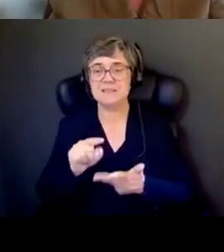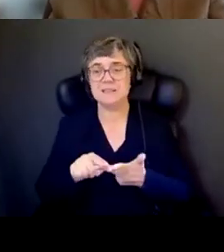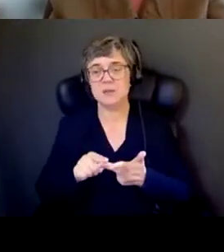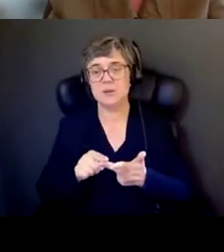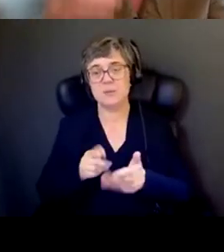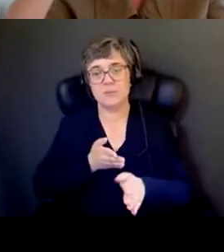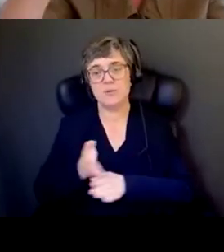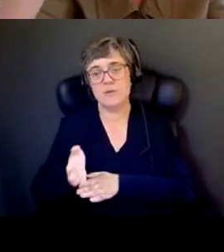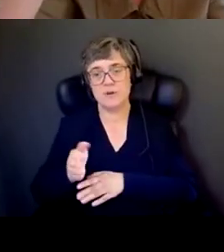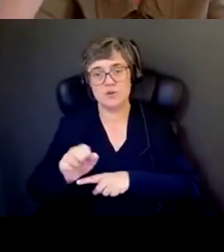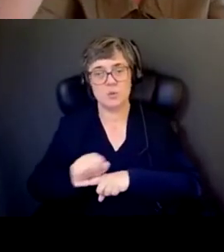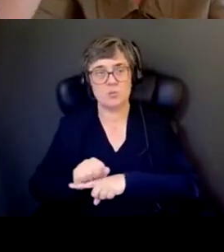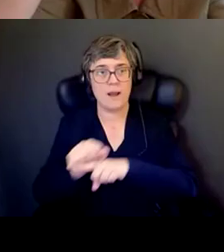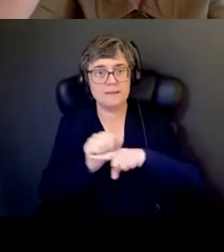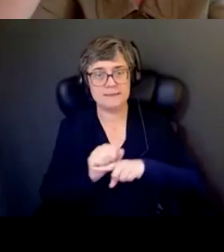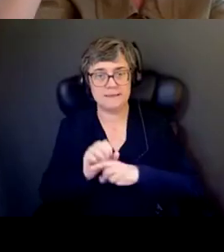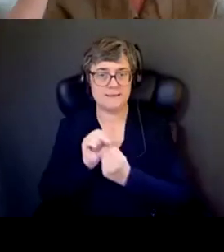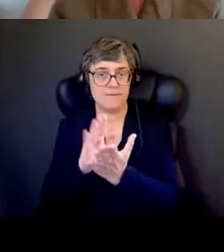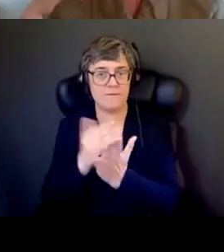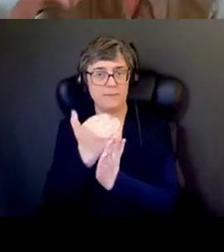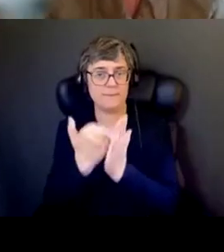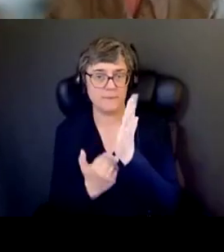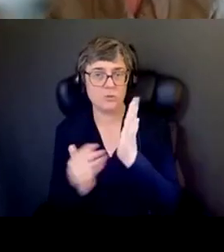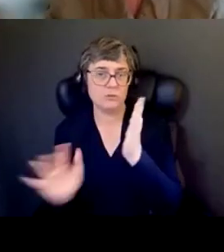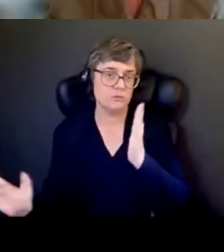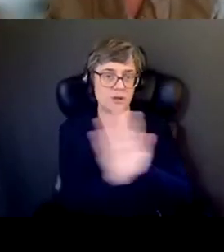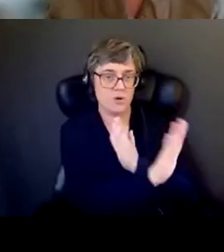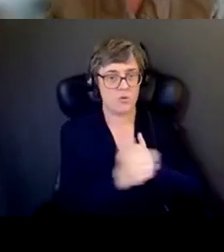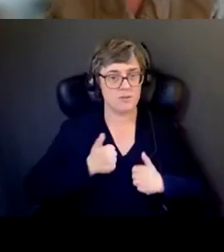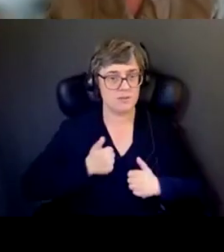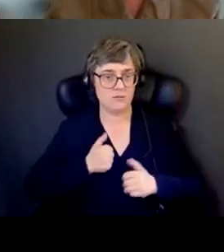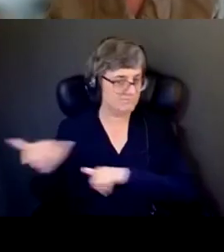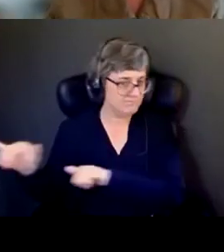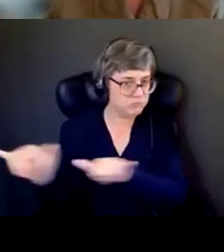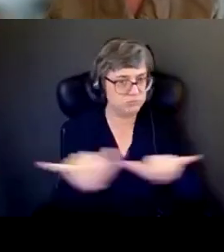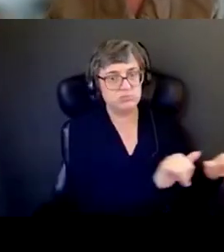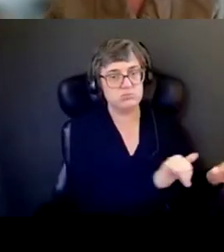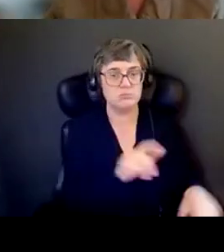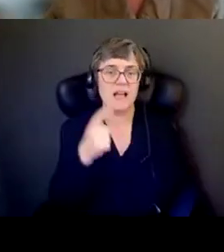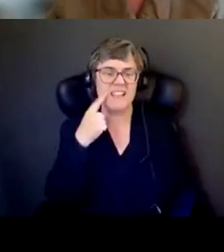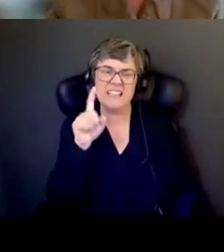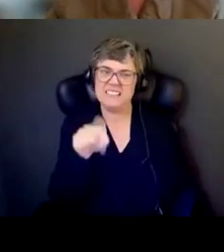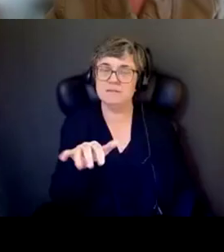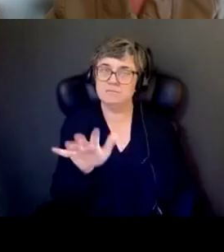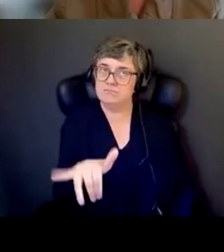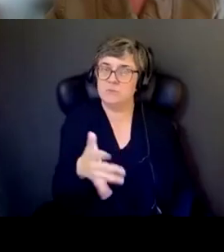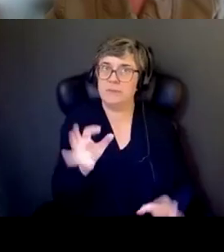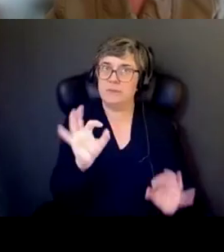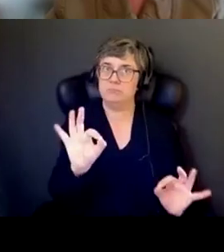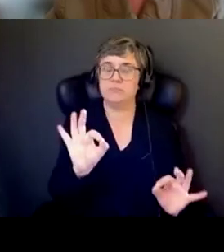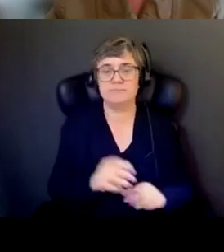framework across Canada. I think that would be ideal. Wonderful. Efficient. I love it. Thank you.